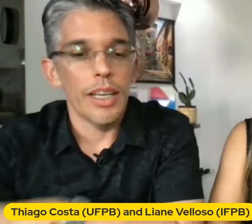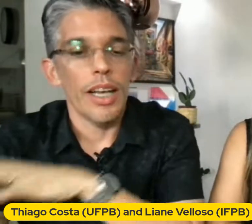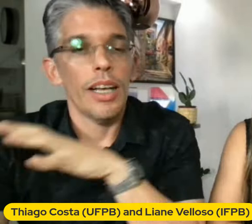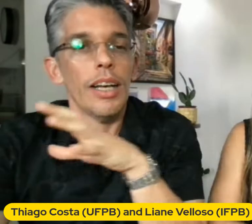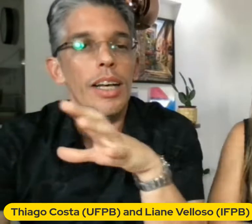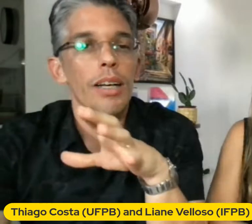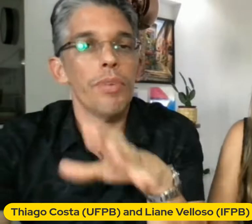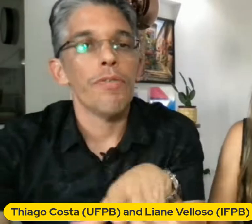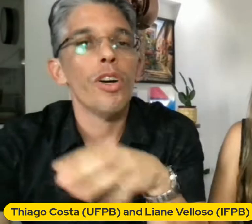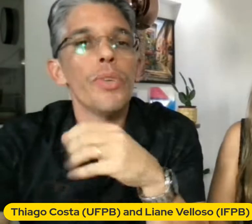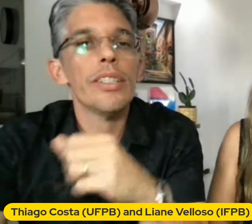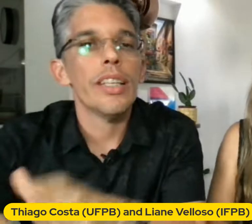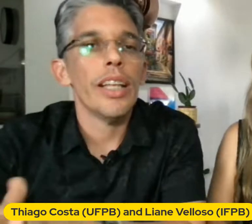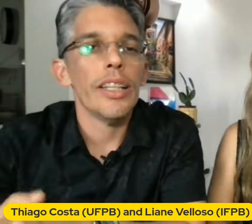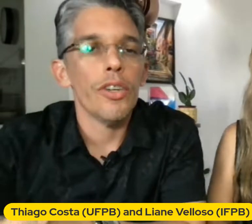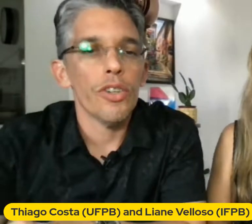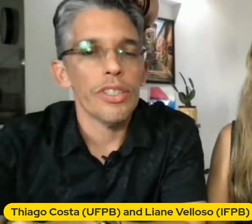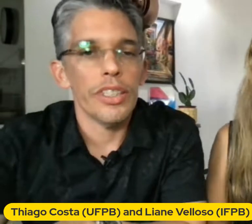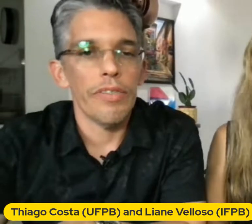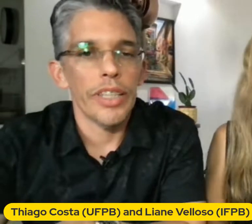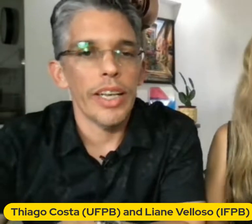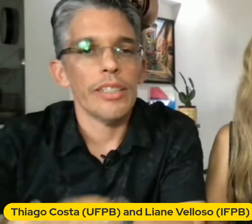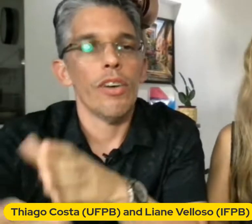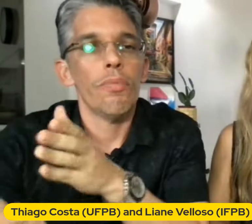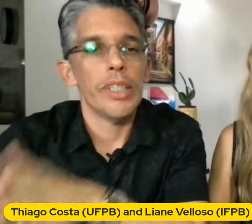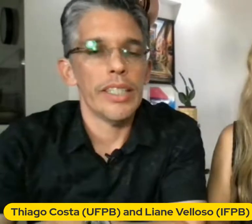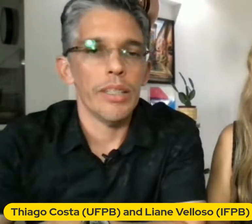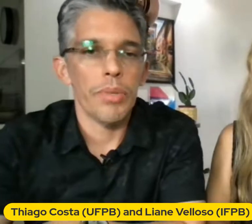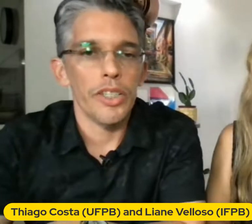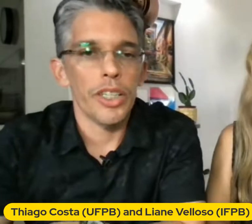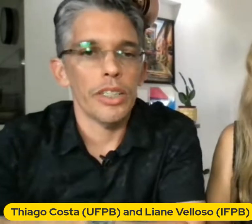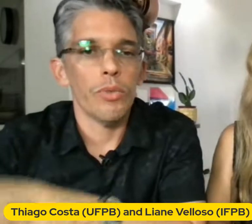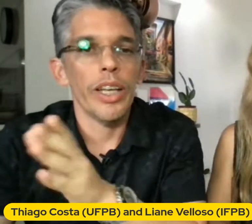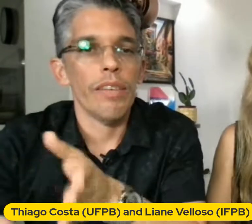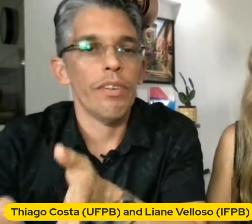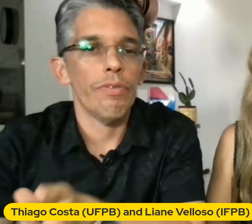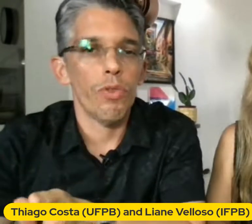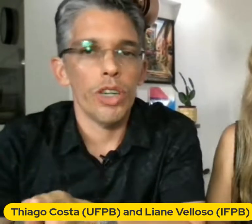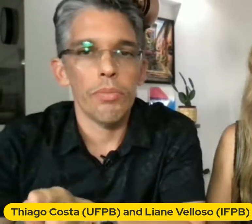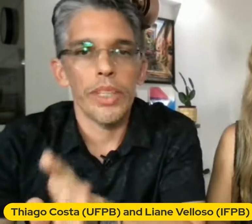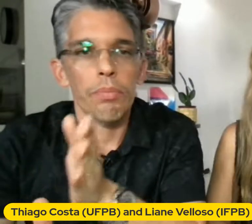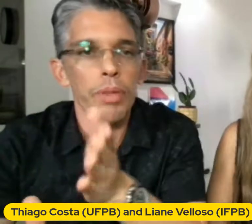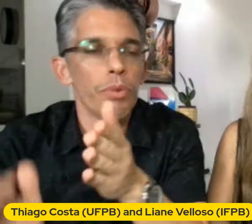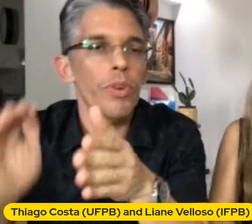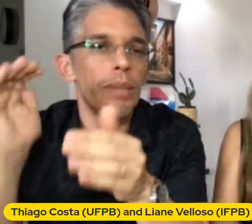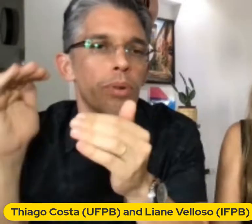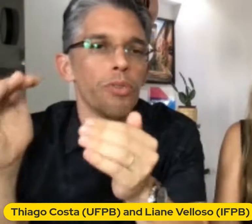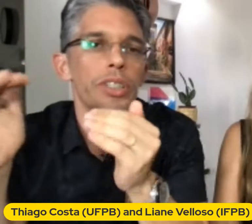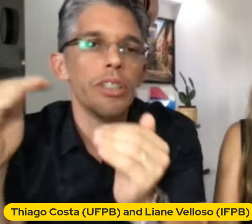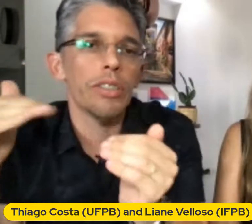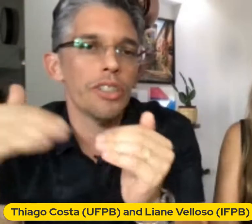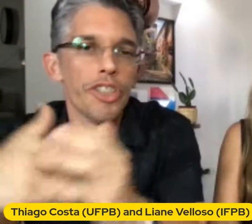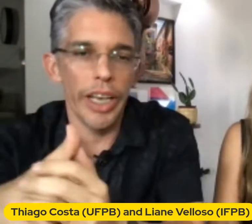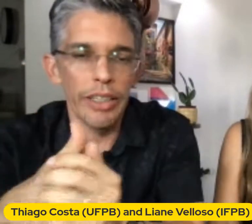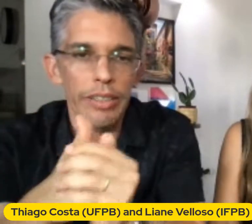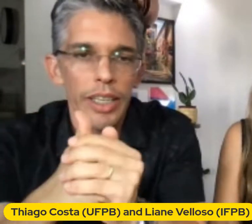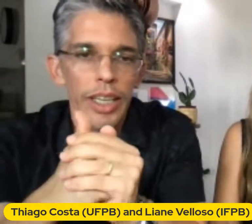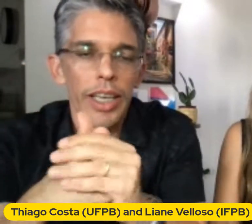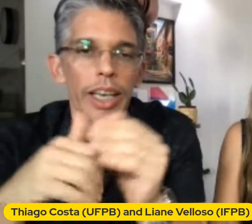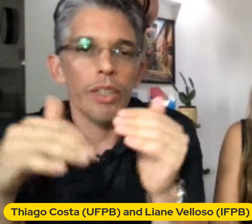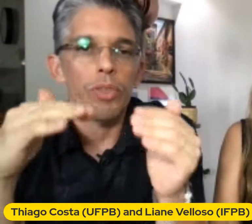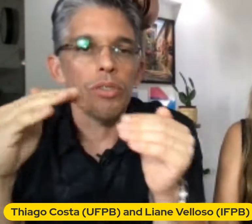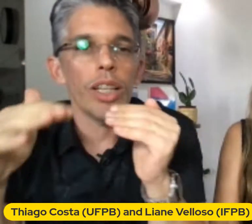us. Before we send your certificates of participation, we have a form that people are posting on the